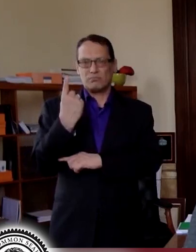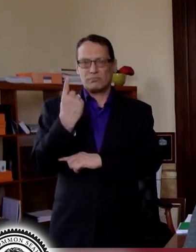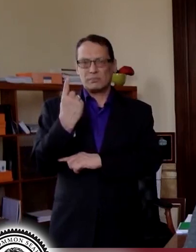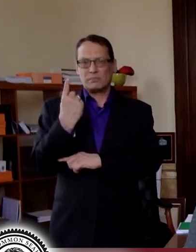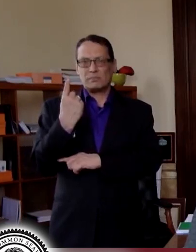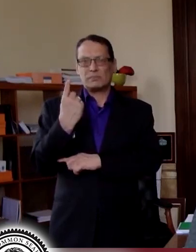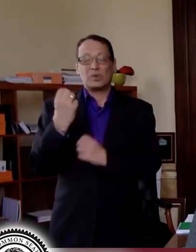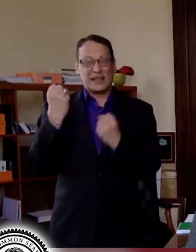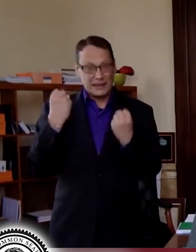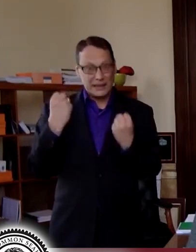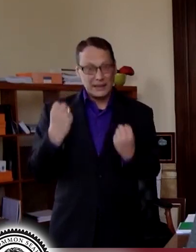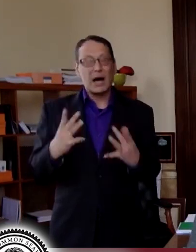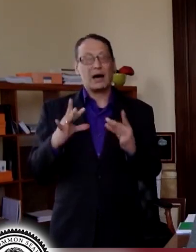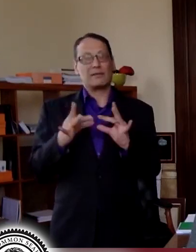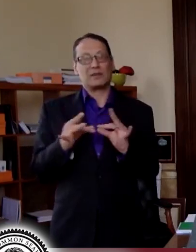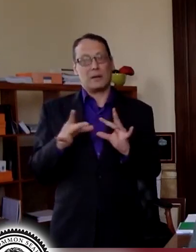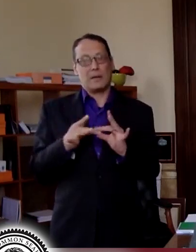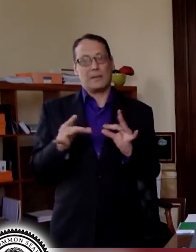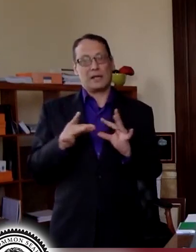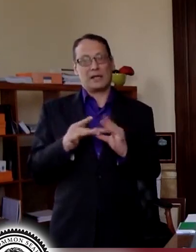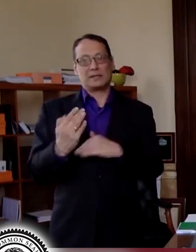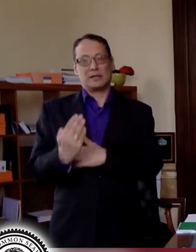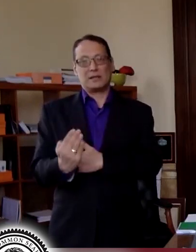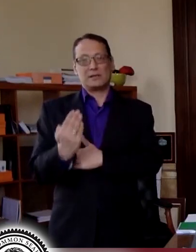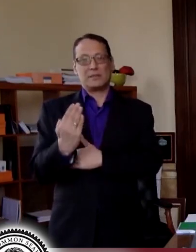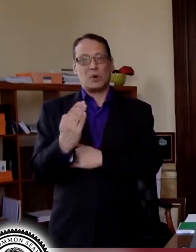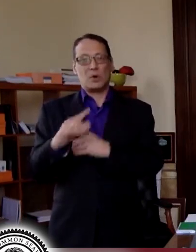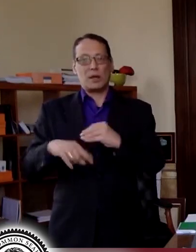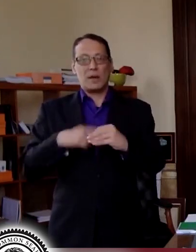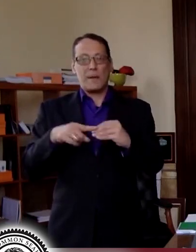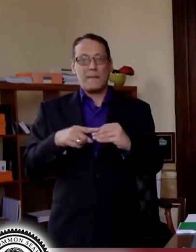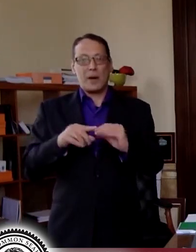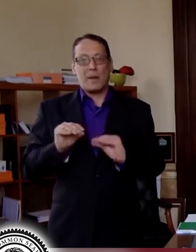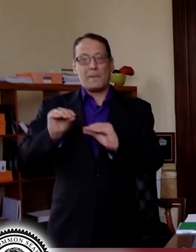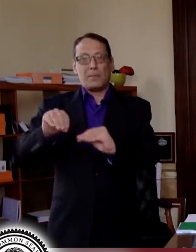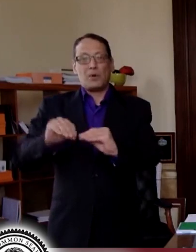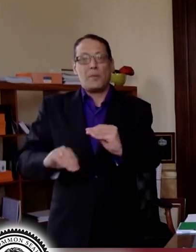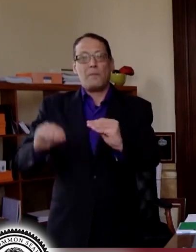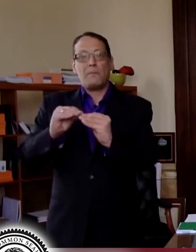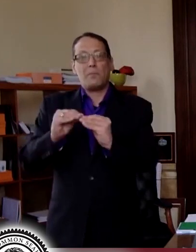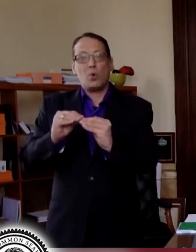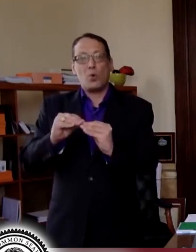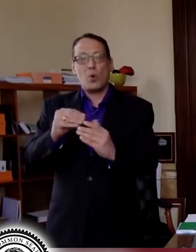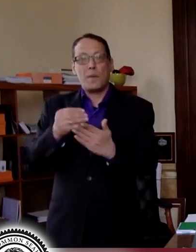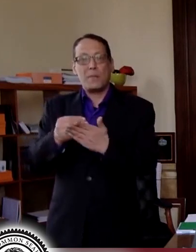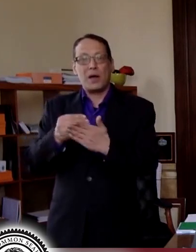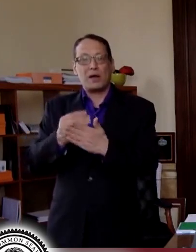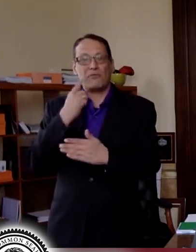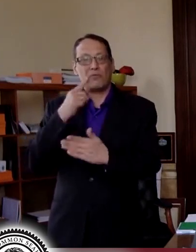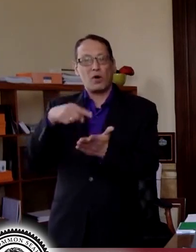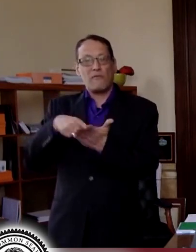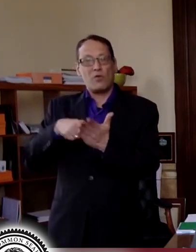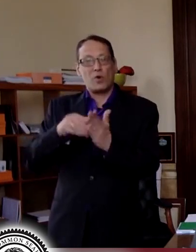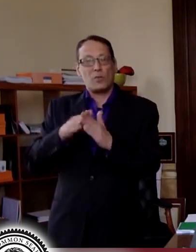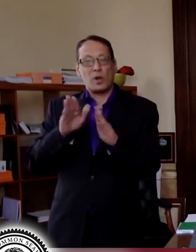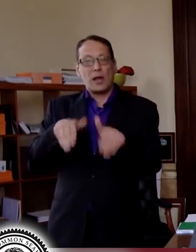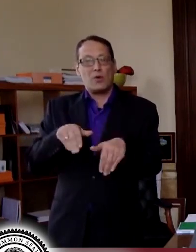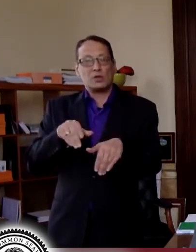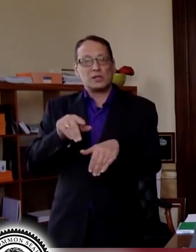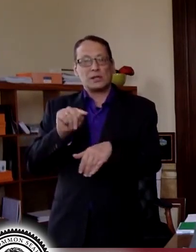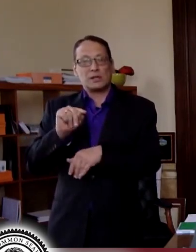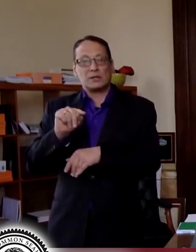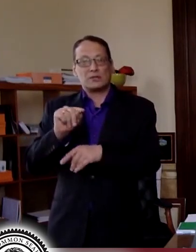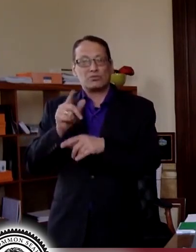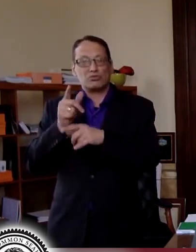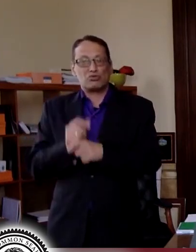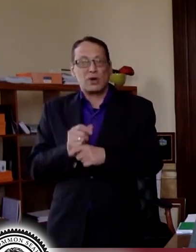had a lot of comments this morning about putting more money into the Affordable Housing Trust Fund. Last year we were able